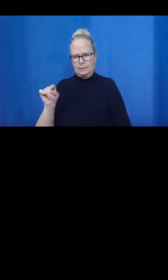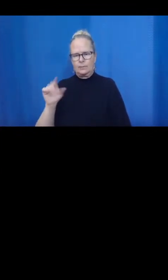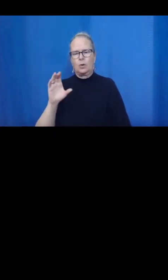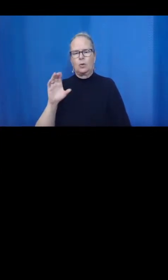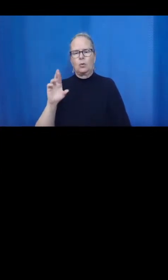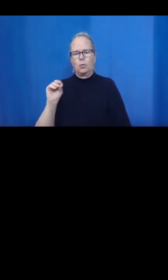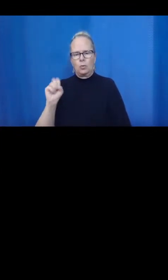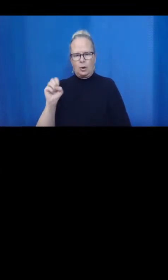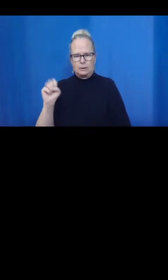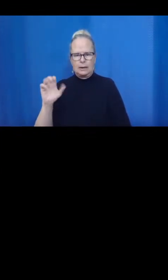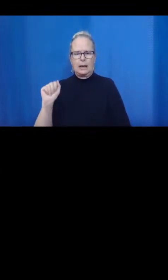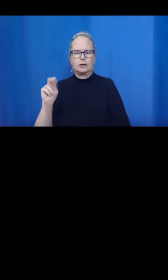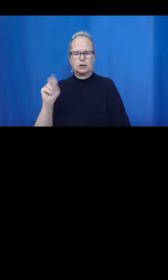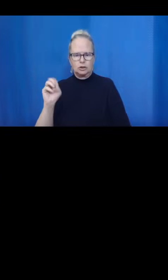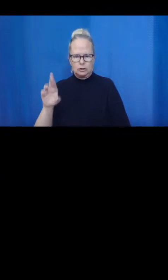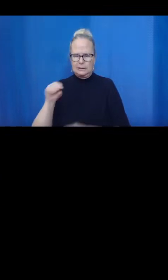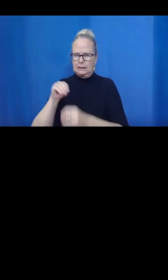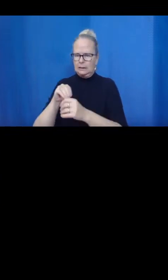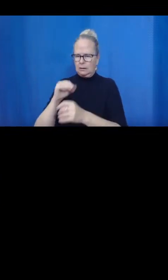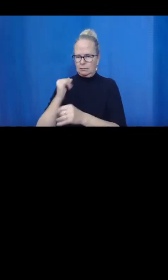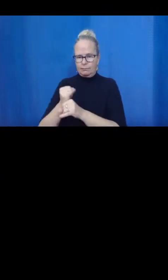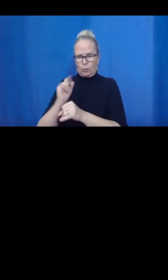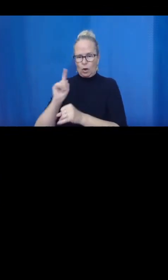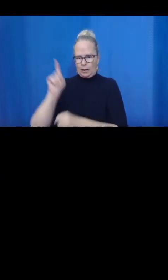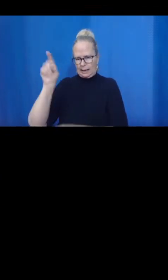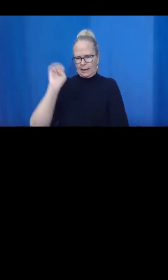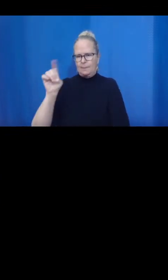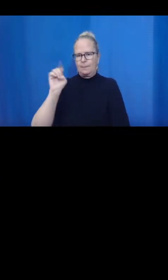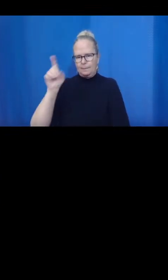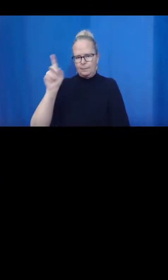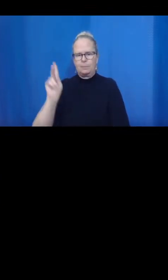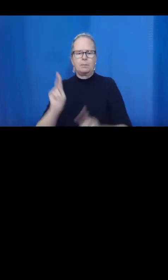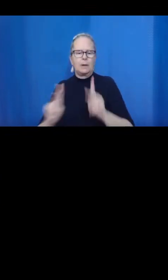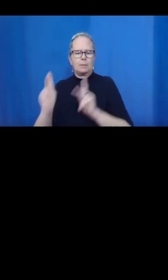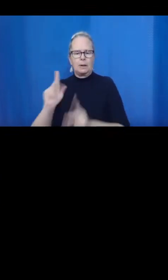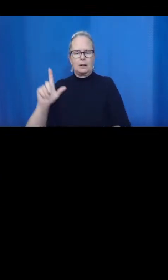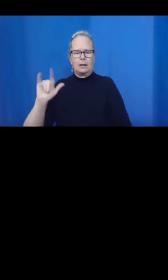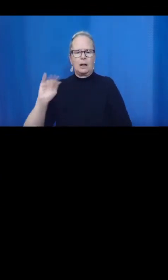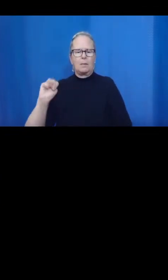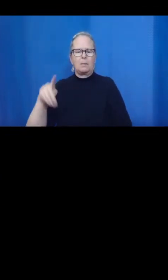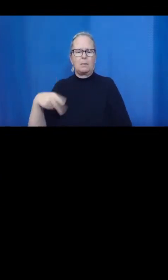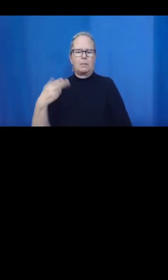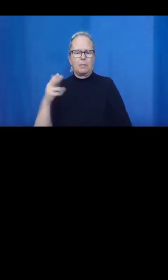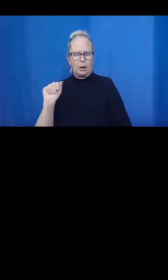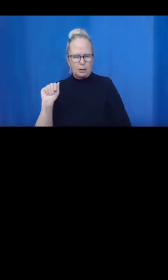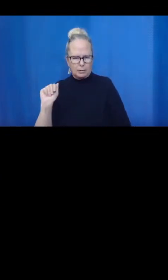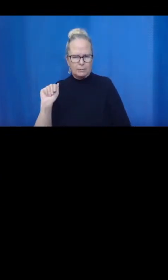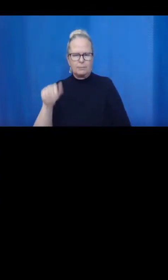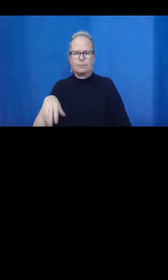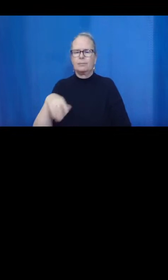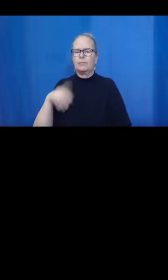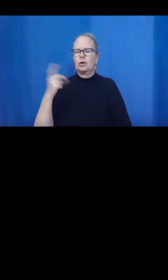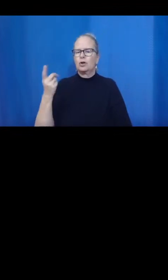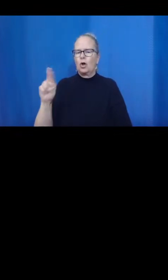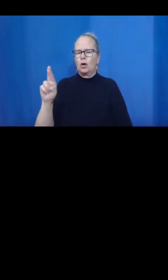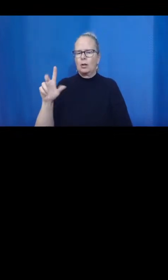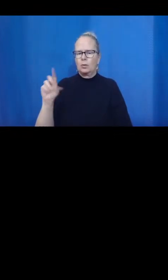children who need transplants or who have had heart transplants. And I'm also in